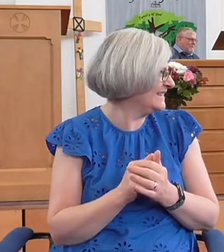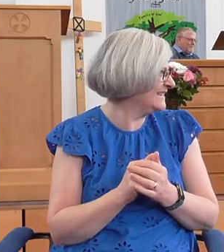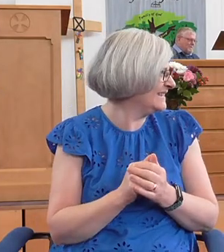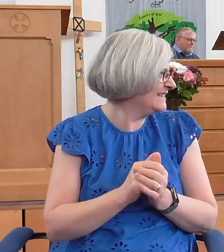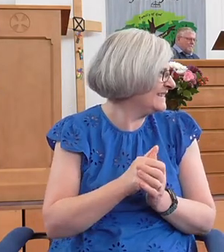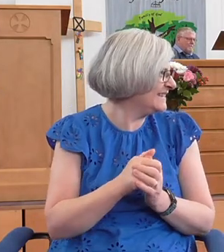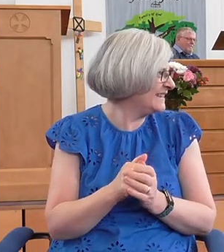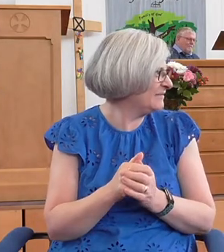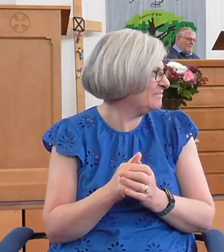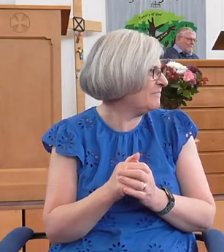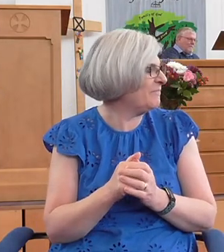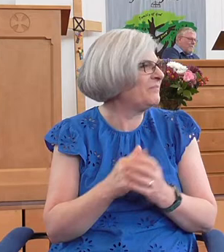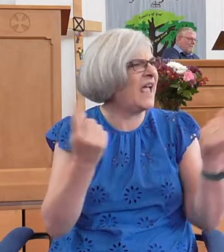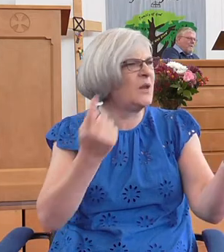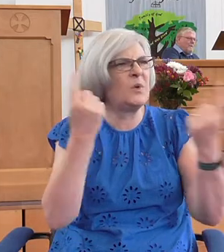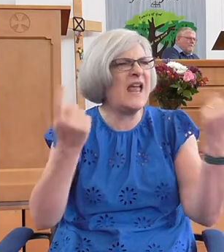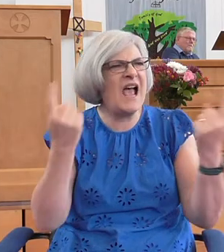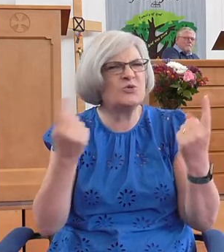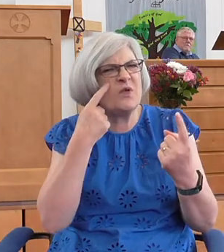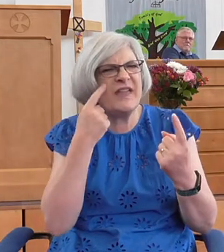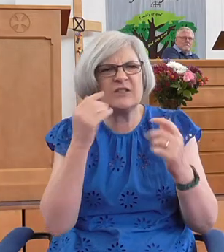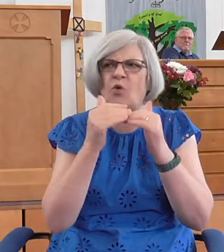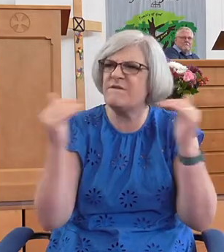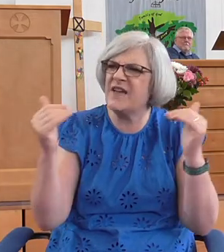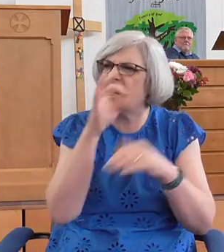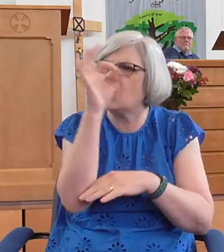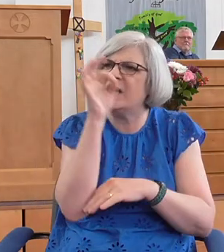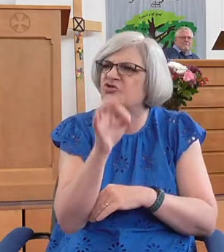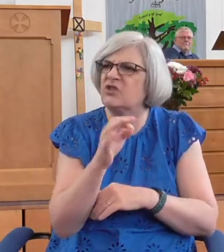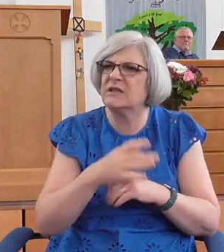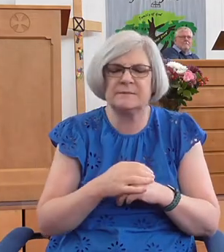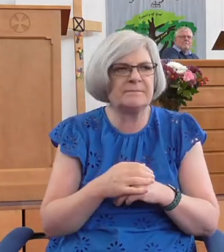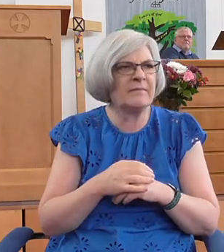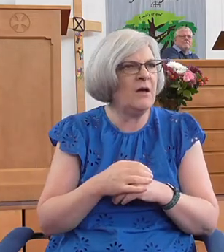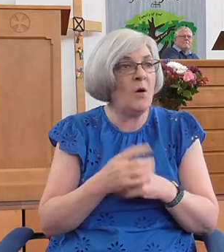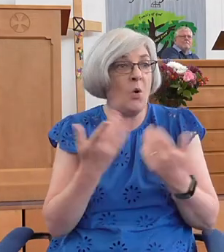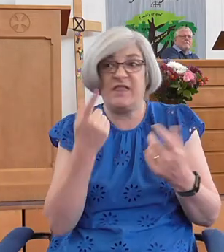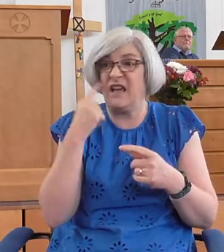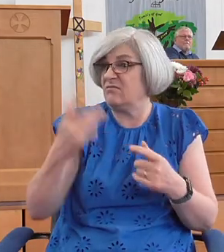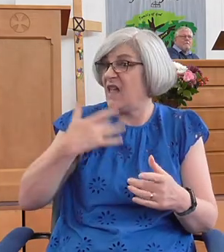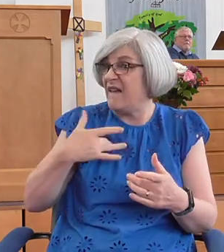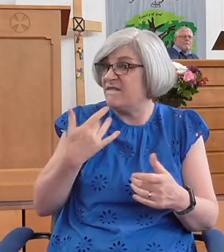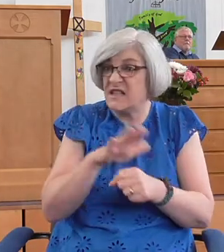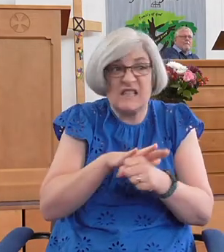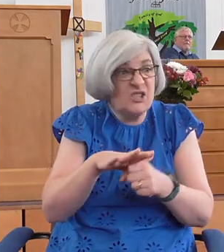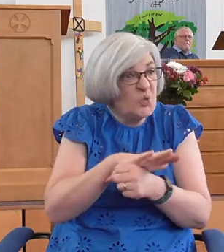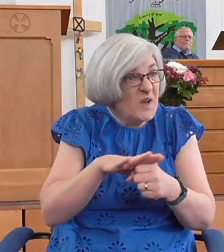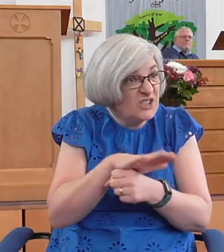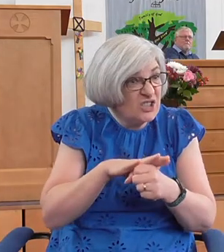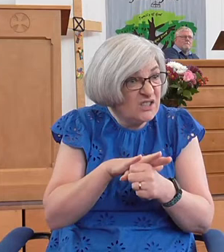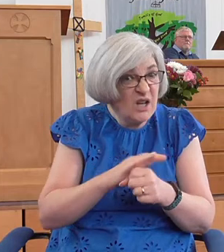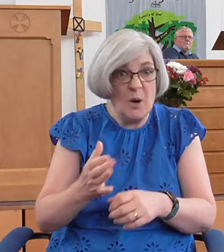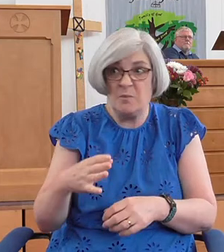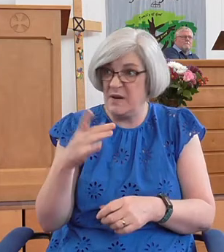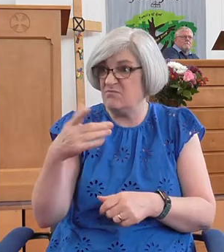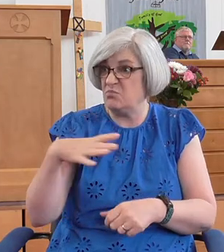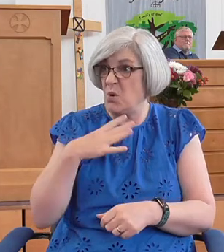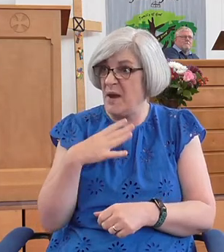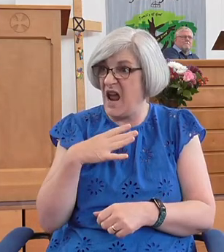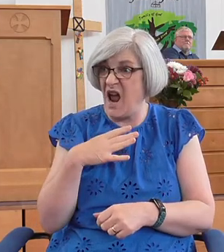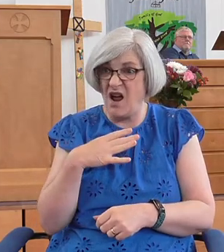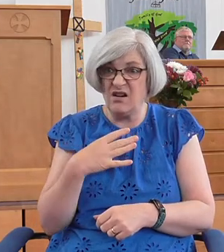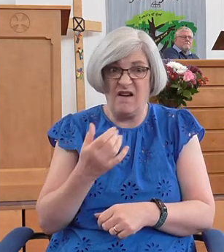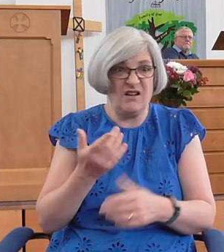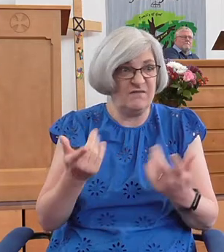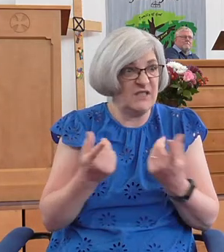Oh, well done. Anybody else? Or you can even think of it. There might be a situation in your life, you've been in a situation, you've been preparing, and then the test question comes,